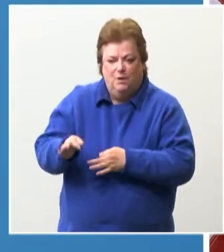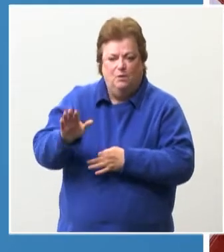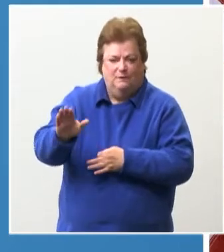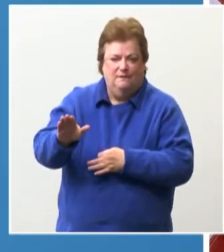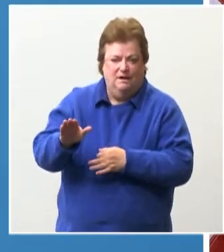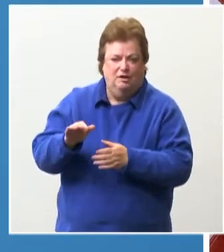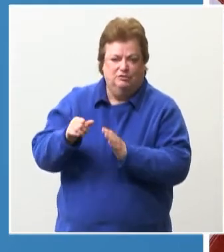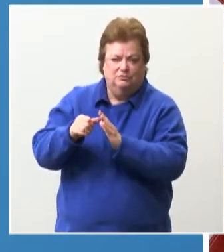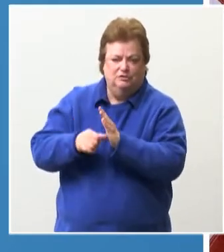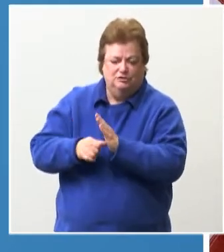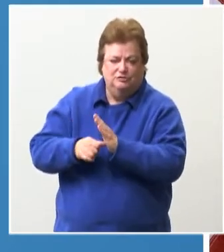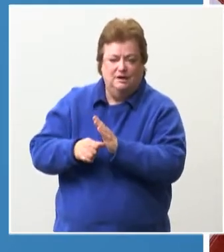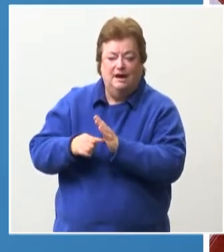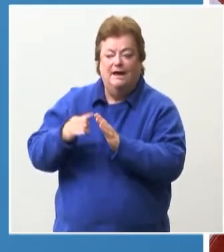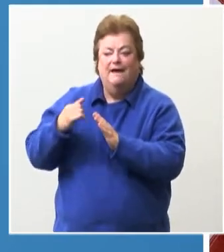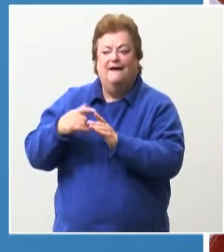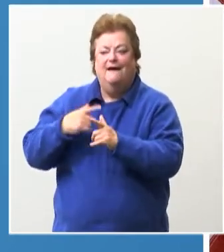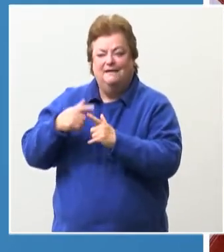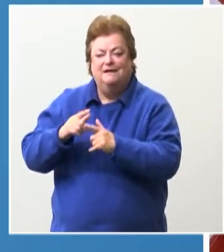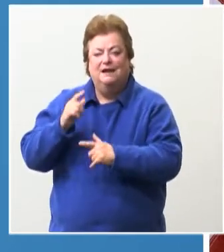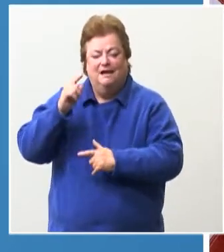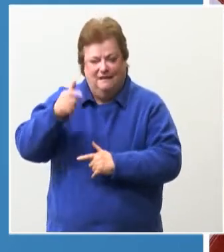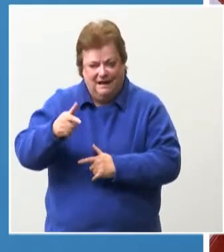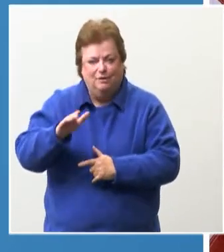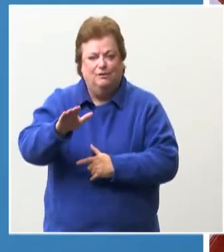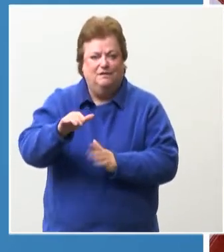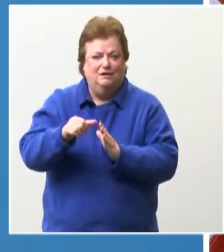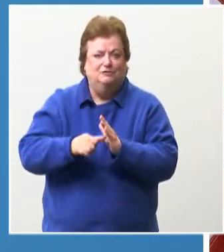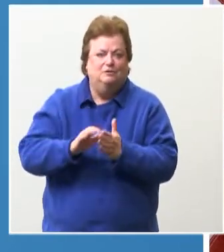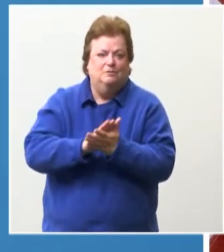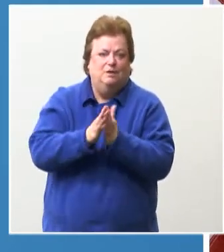those surgeries have become urgent and even emergent at this point.